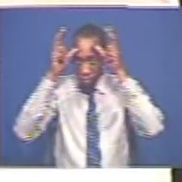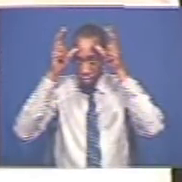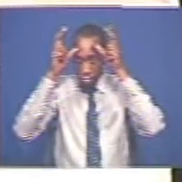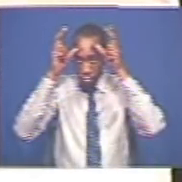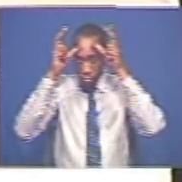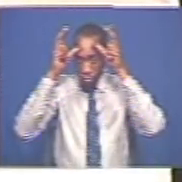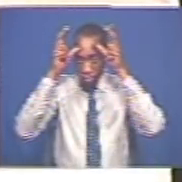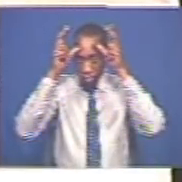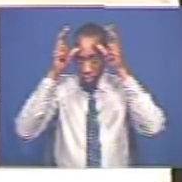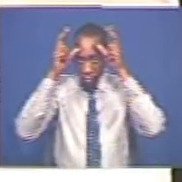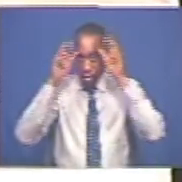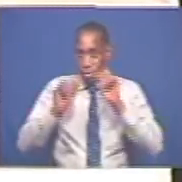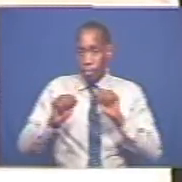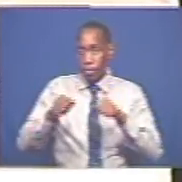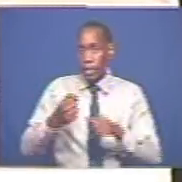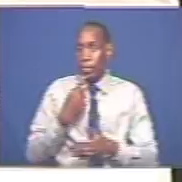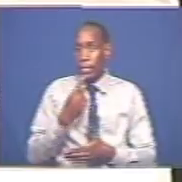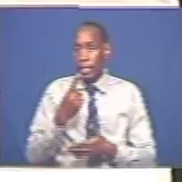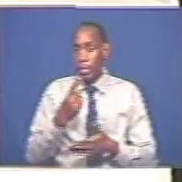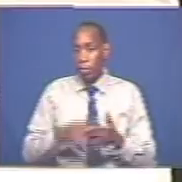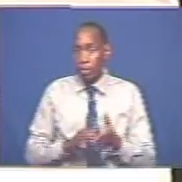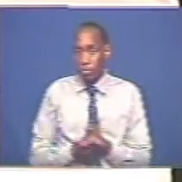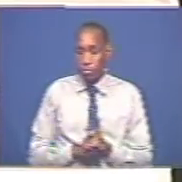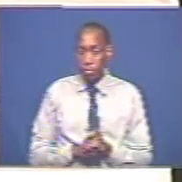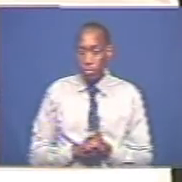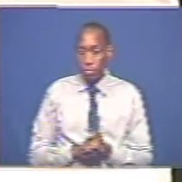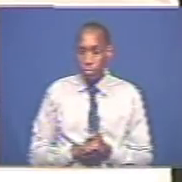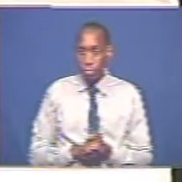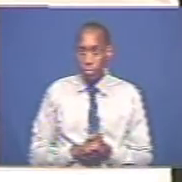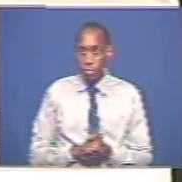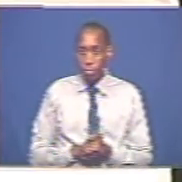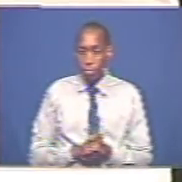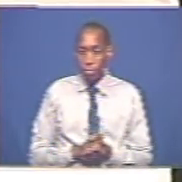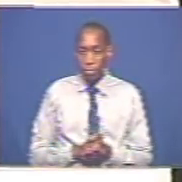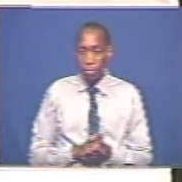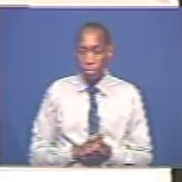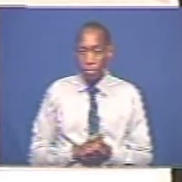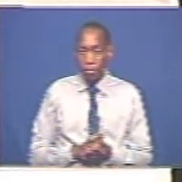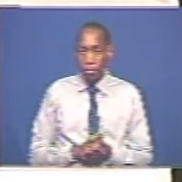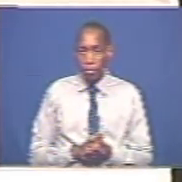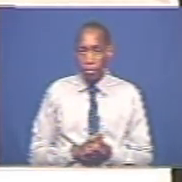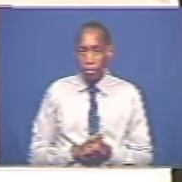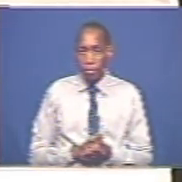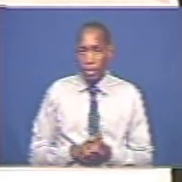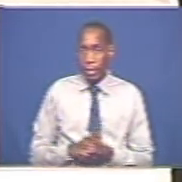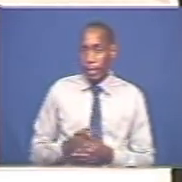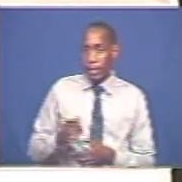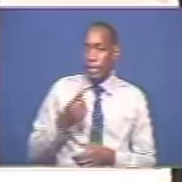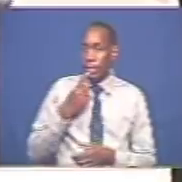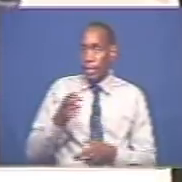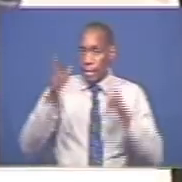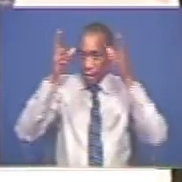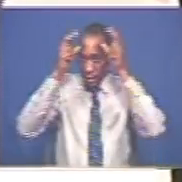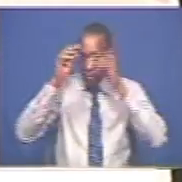So one will say, will tend in the spiritual realm to say that this is a demon, instead of going